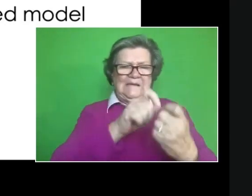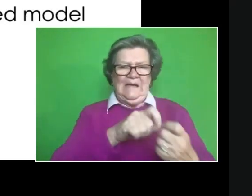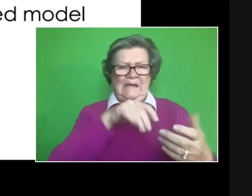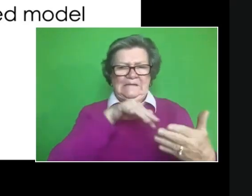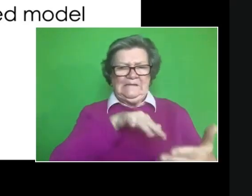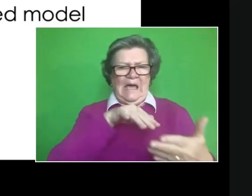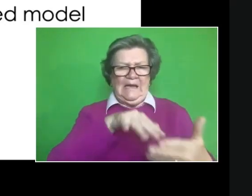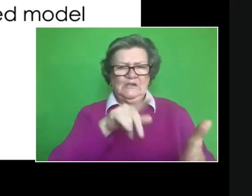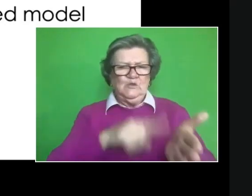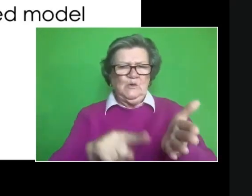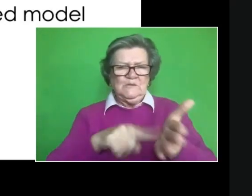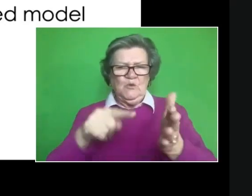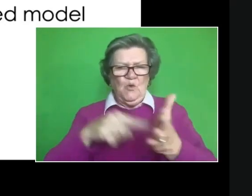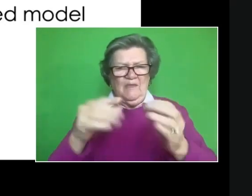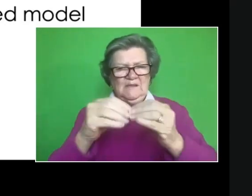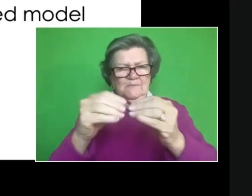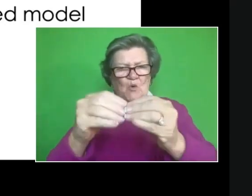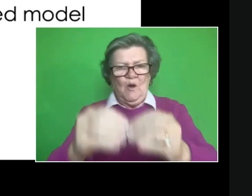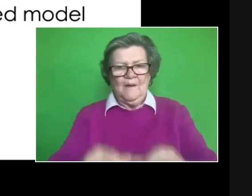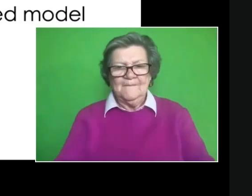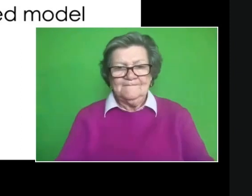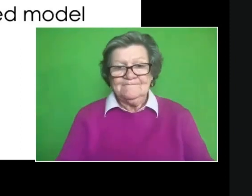this further.